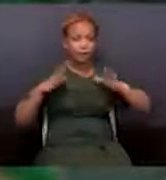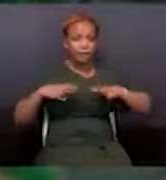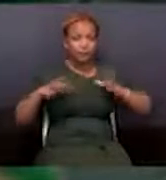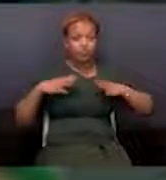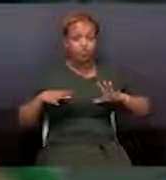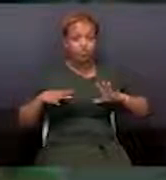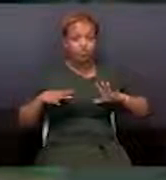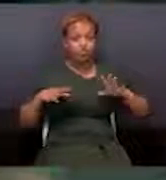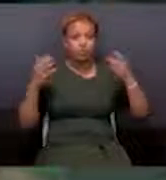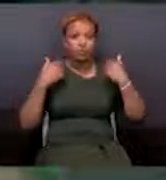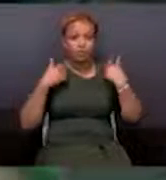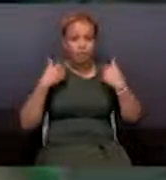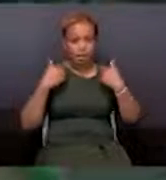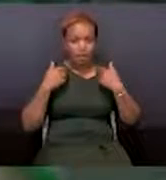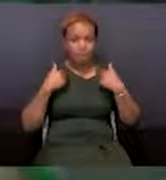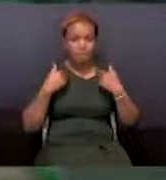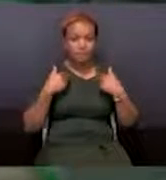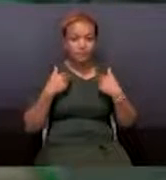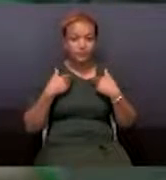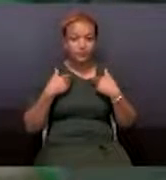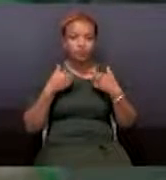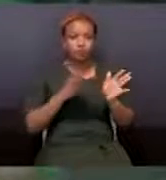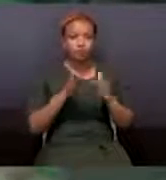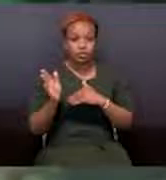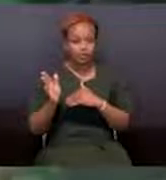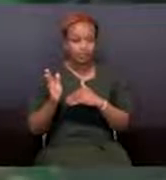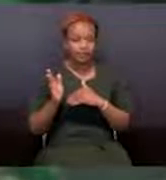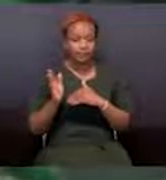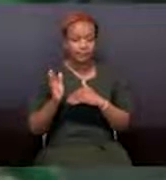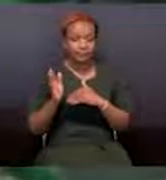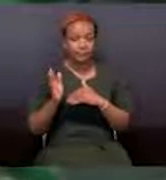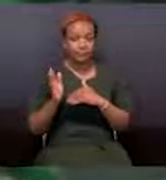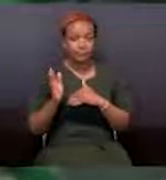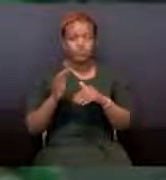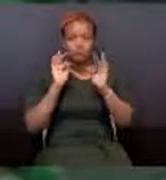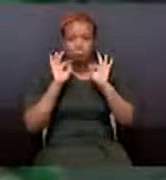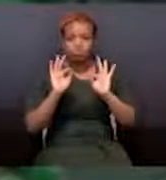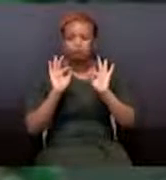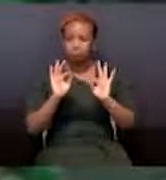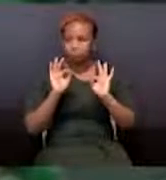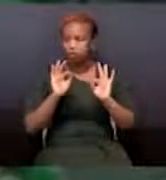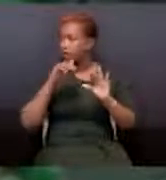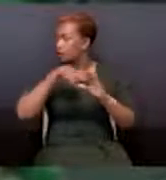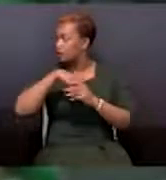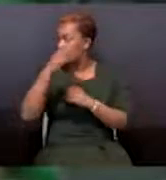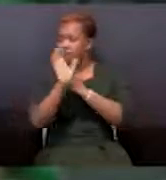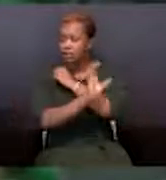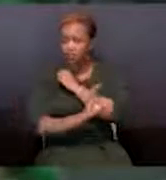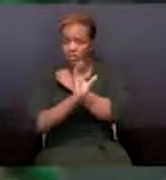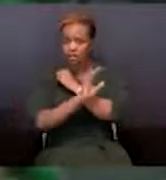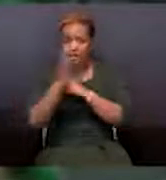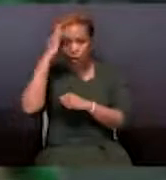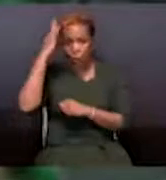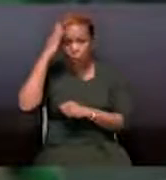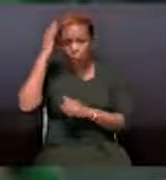make inroads and get to know what opportunities exist outside their home countries. I'm sure, I have no doubt in